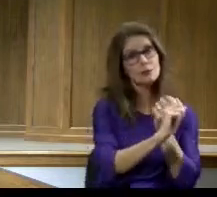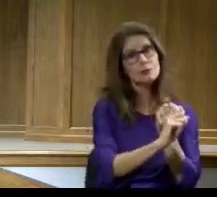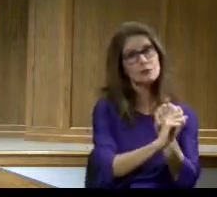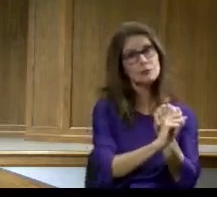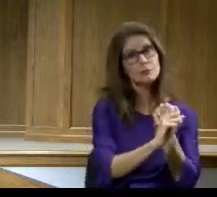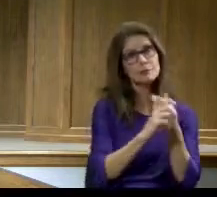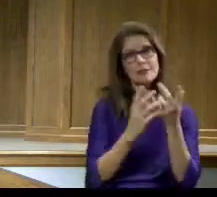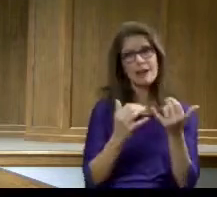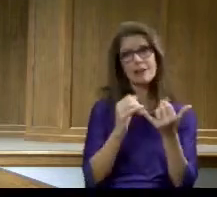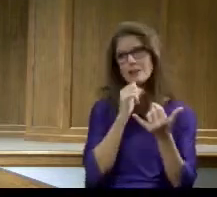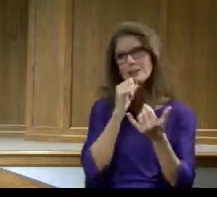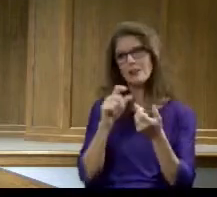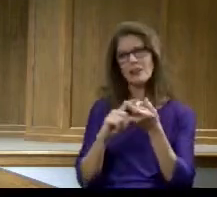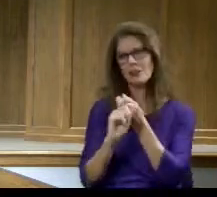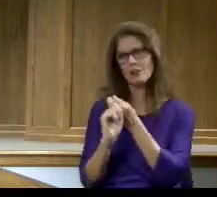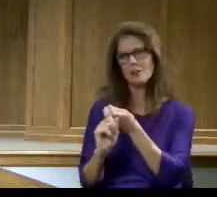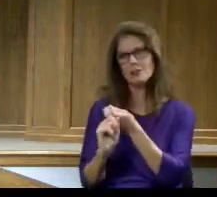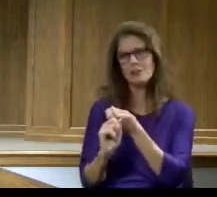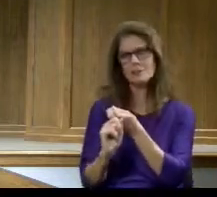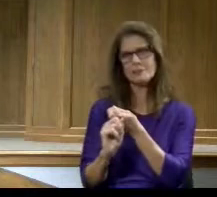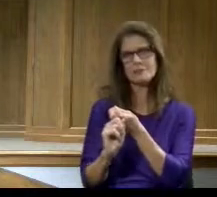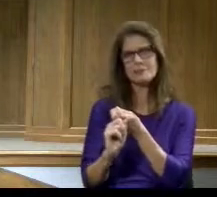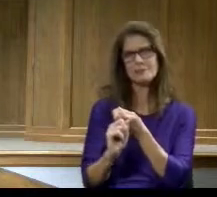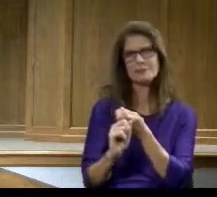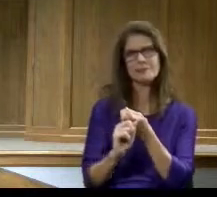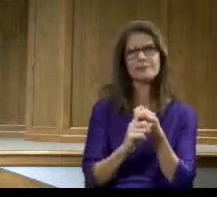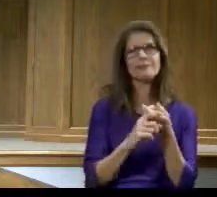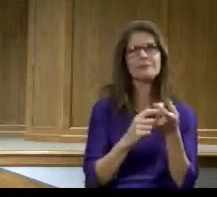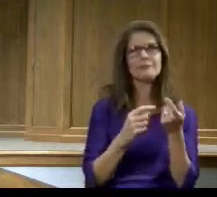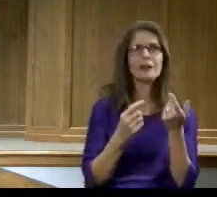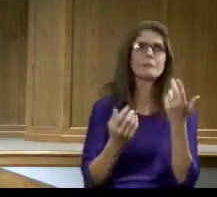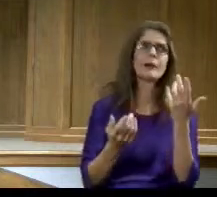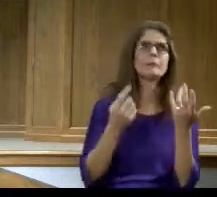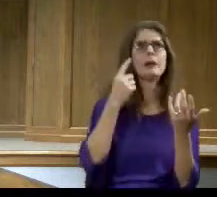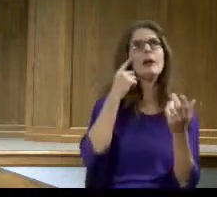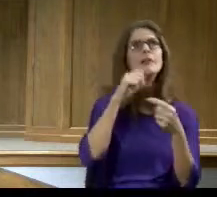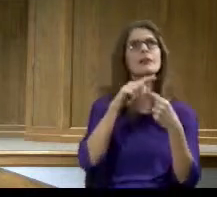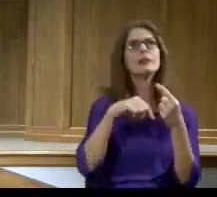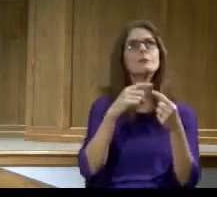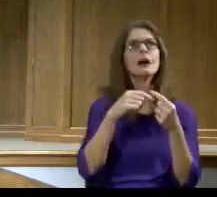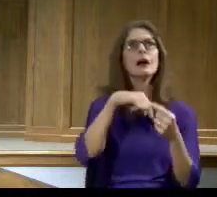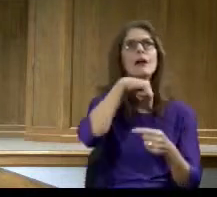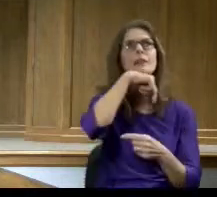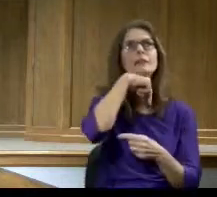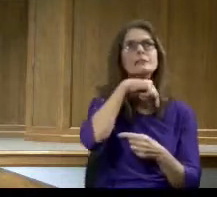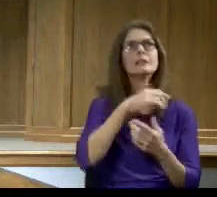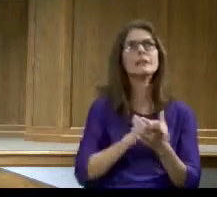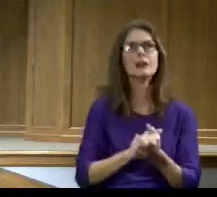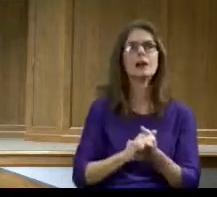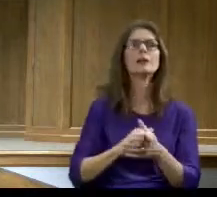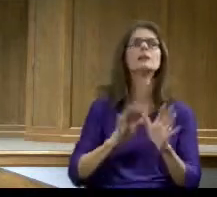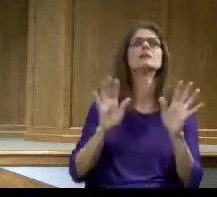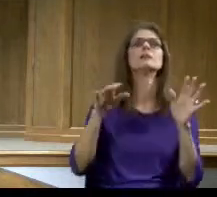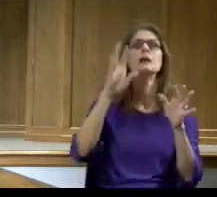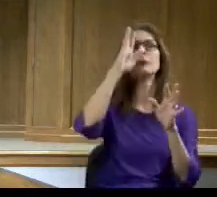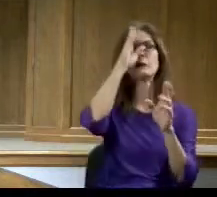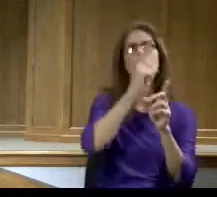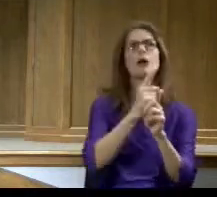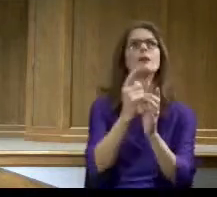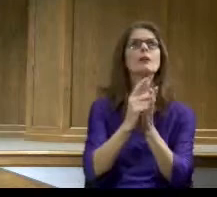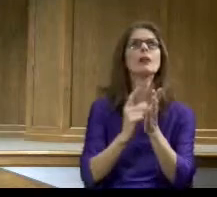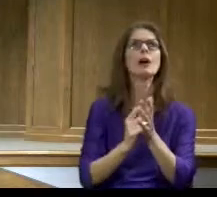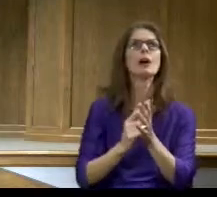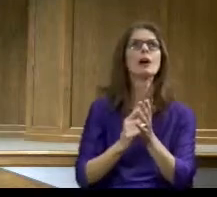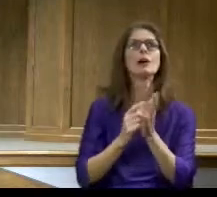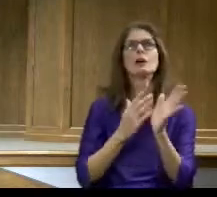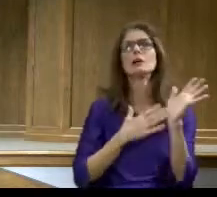Sometimes just thinking about Thanksgiving this week, you know who will be there, your old brother-in-law. Oh, mercy. The one that just goes on and